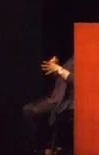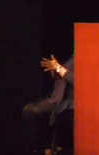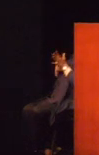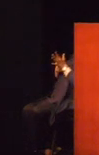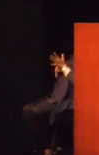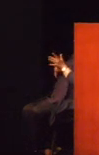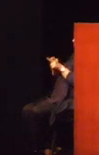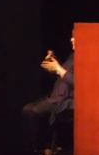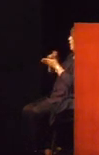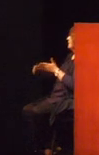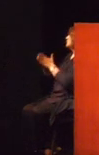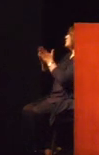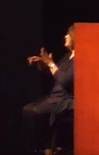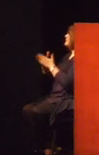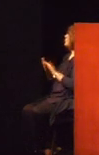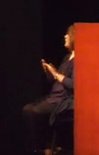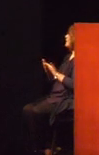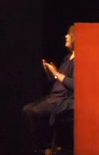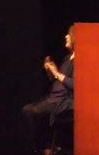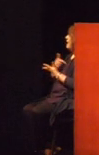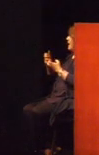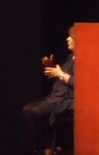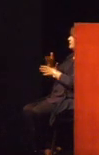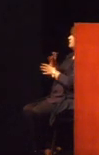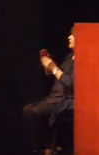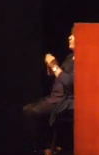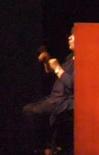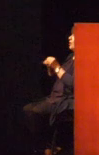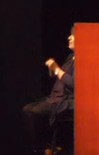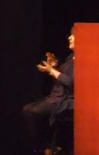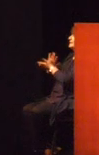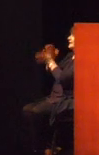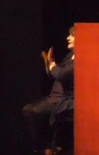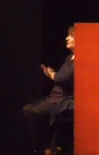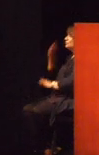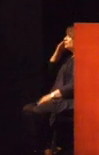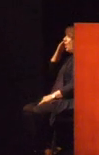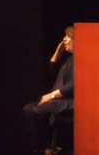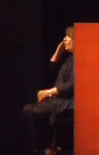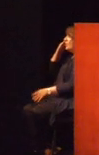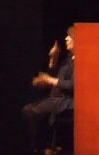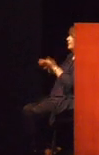the chapters in this book, I'm going to share more about getting to know